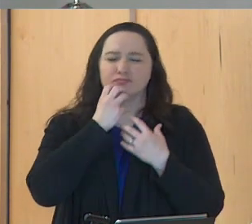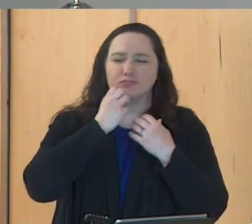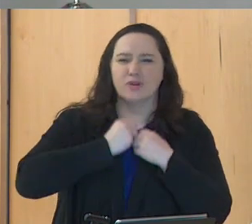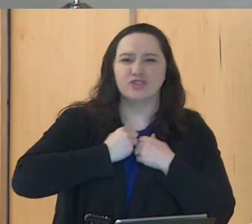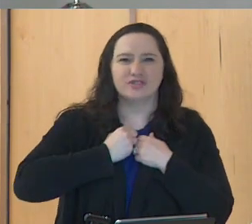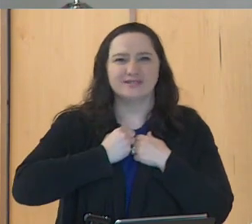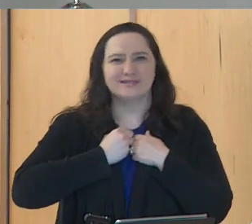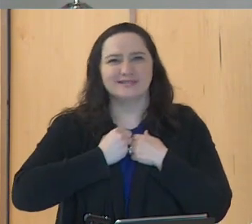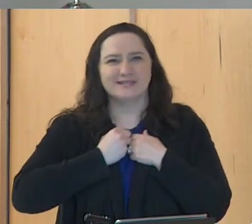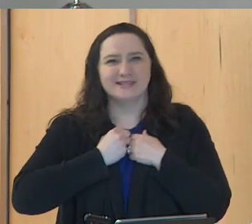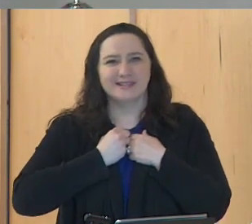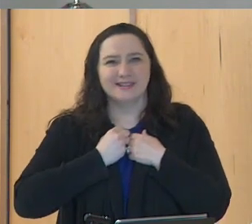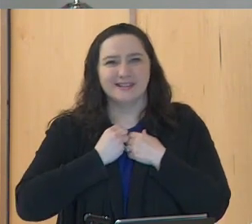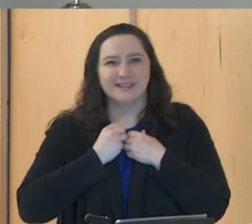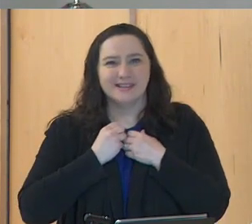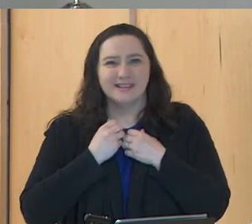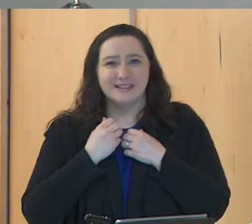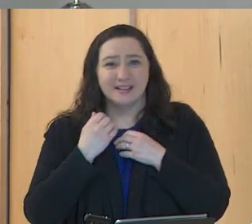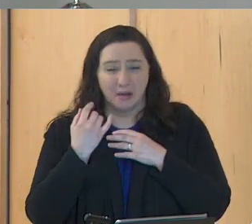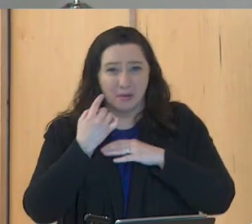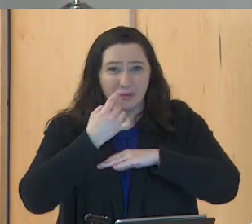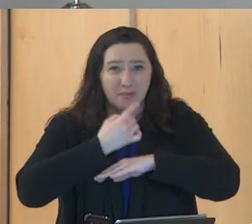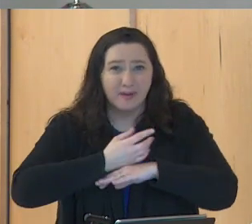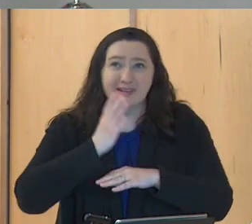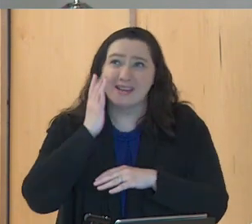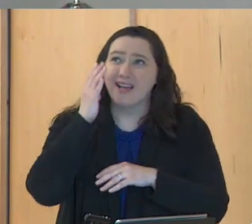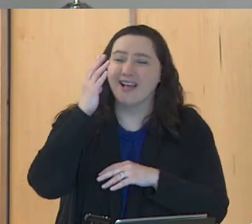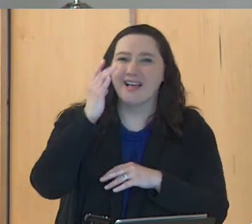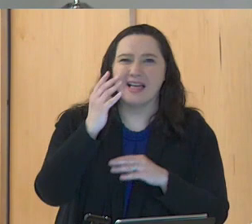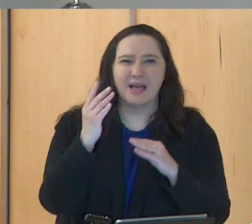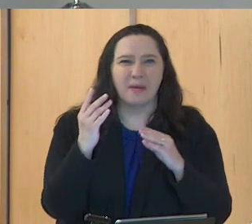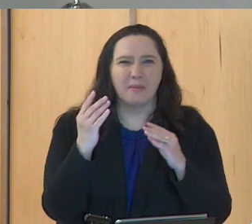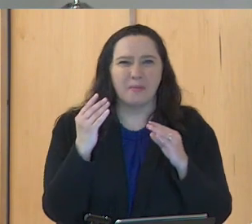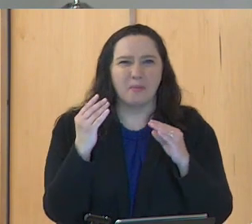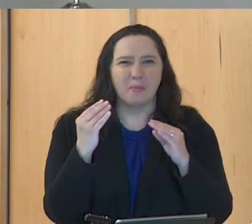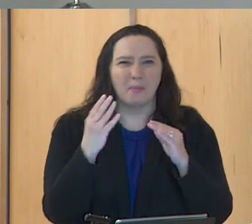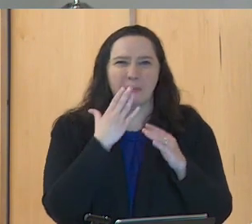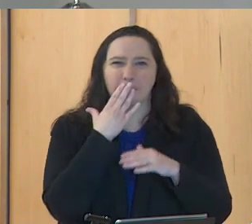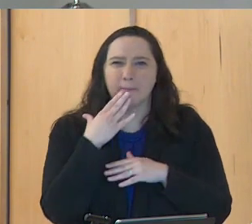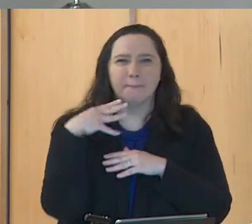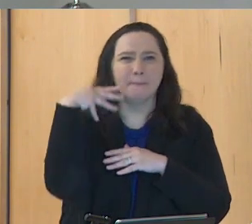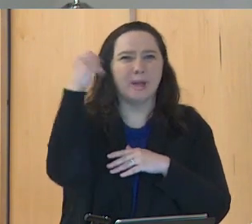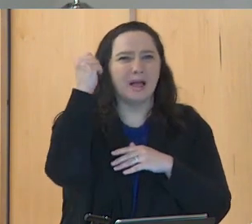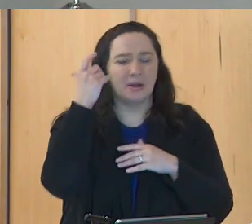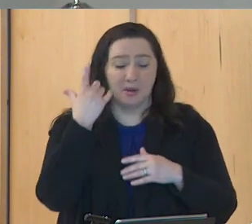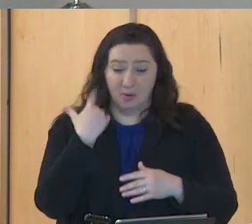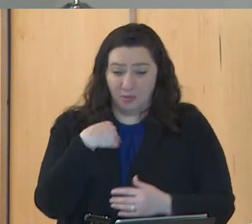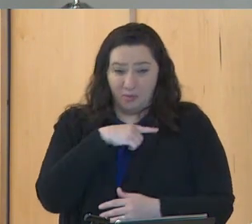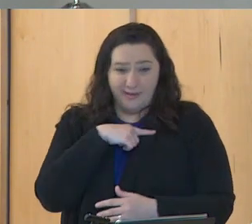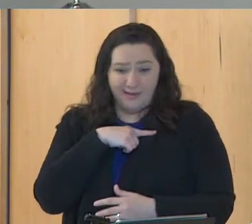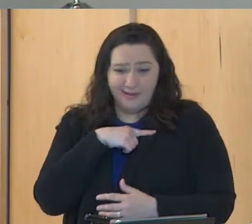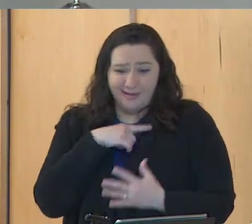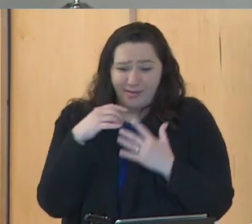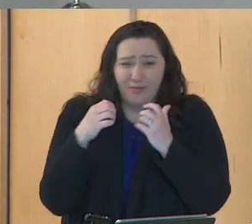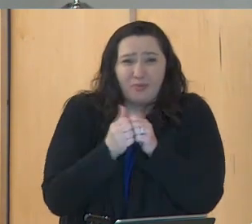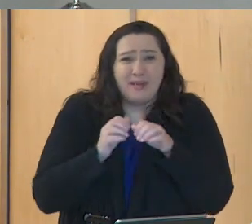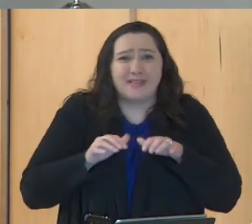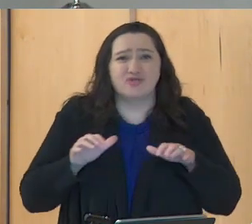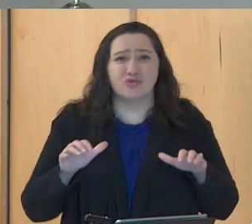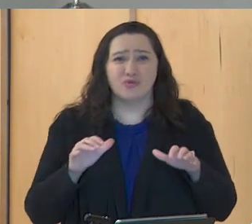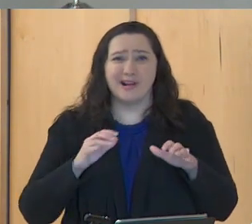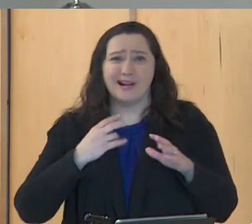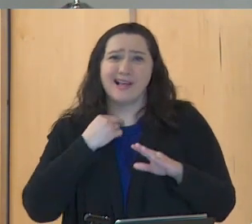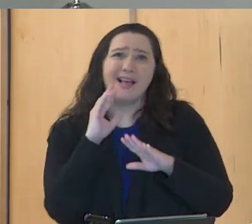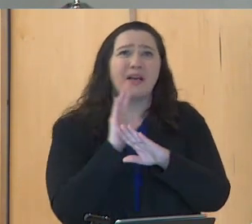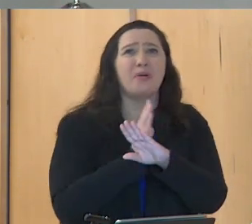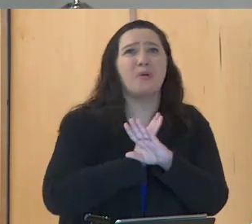day there's going to be something even more beautiful when we, with our children and the choirs